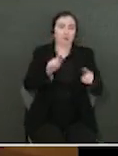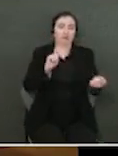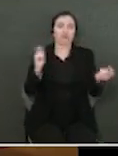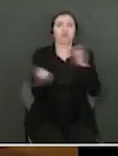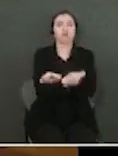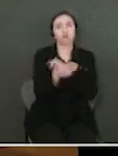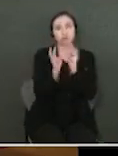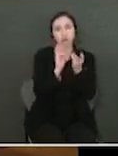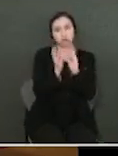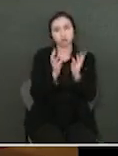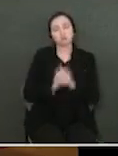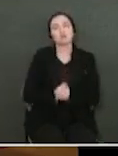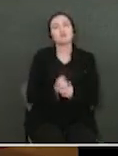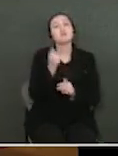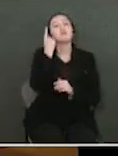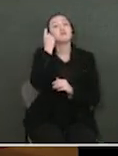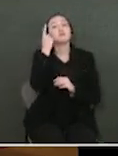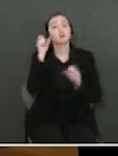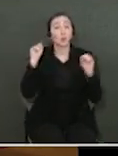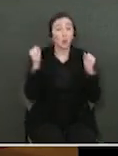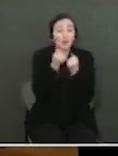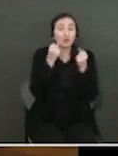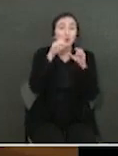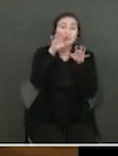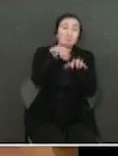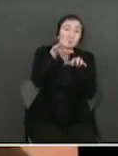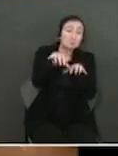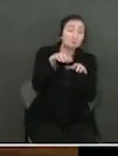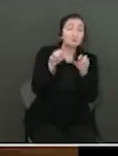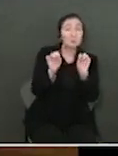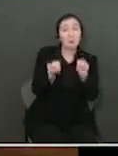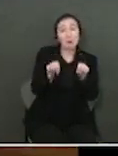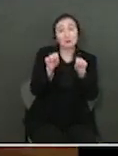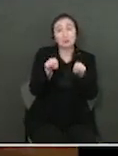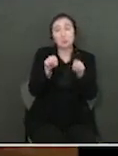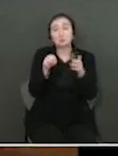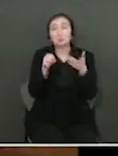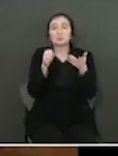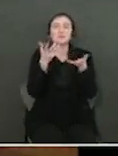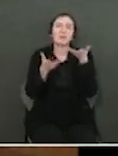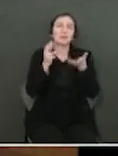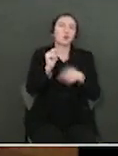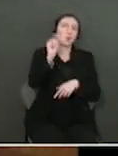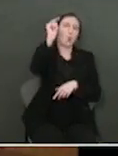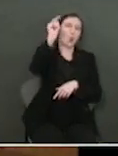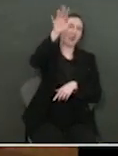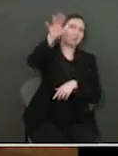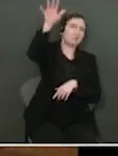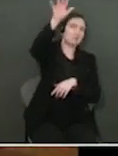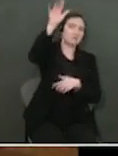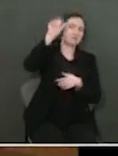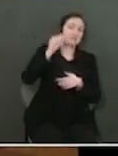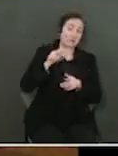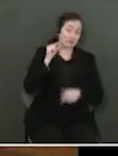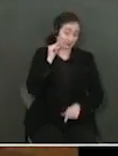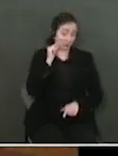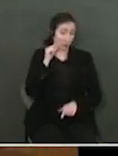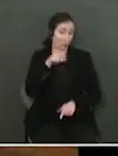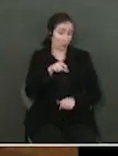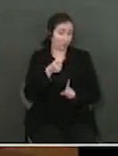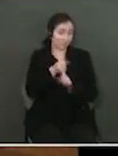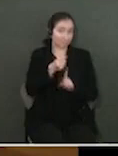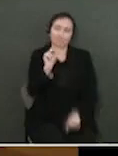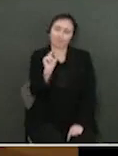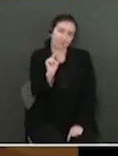line of winter precipitation chances is north of San Antonio. We are asking our residents